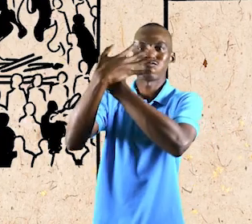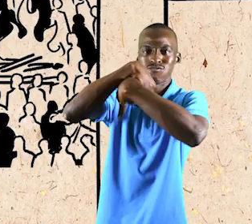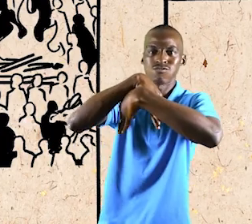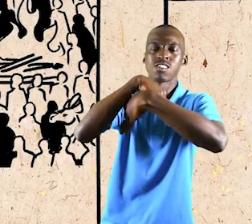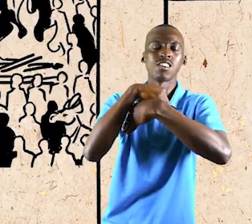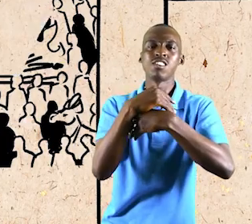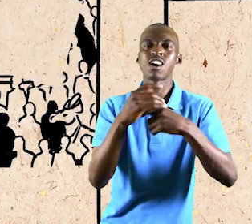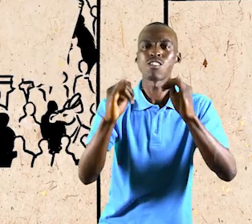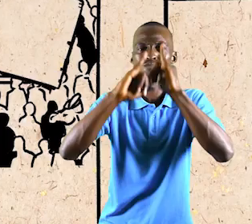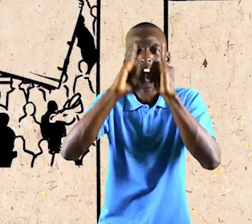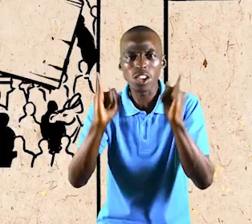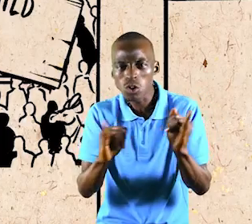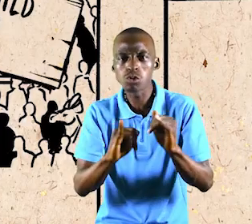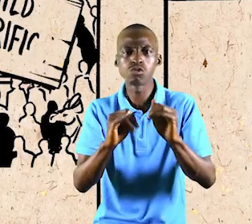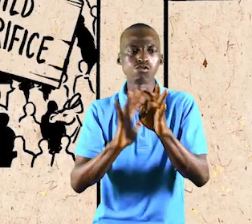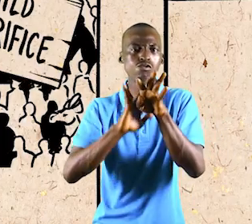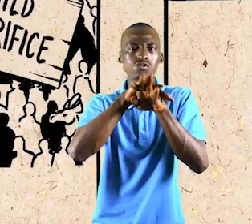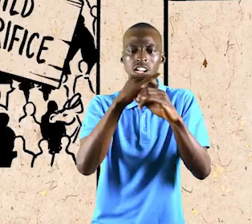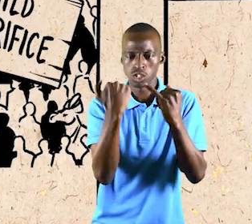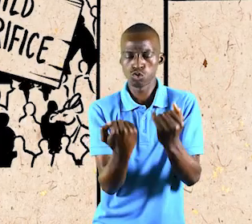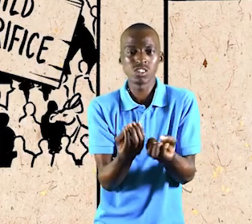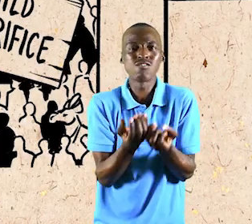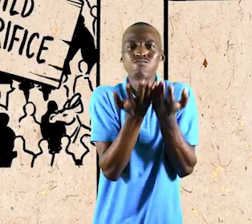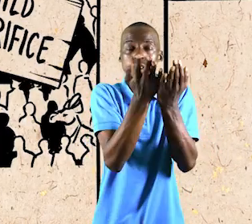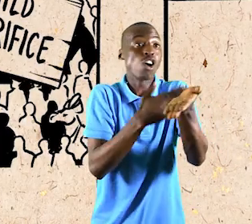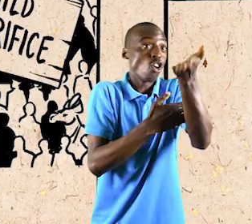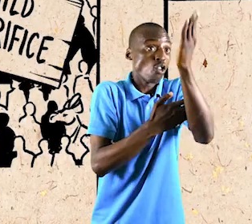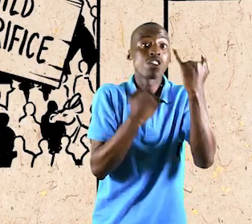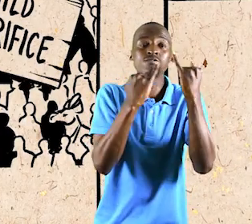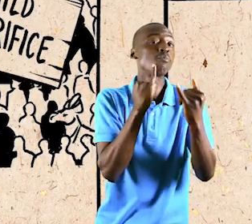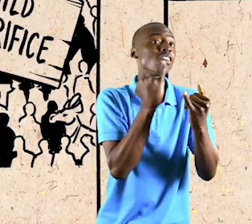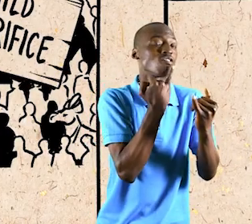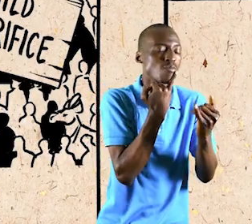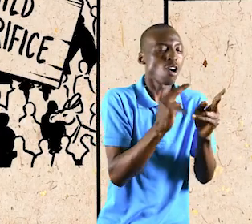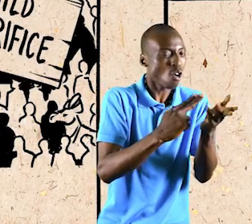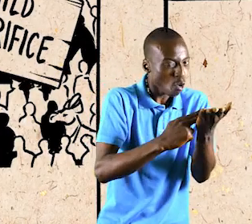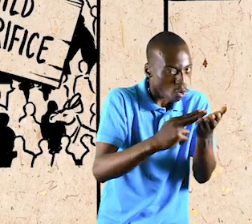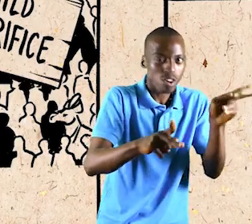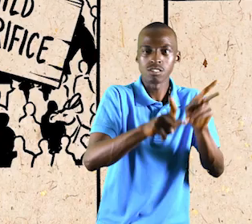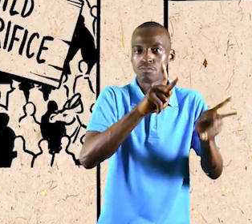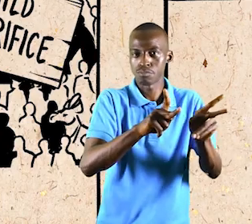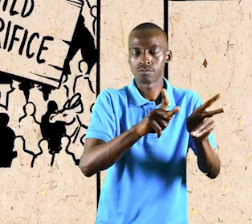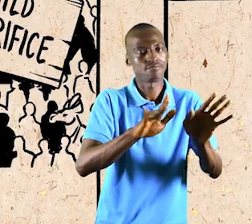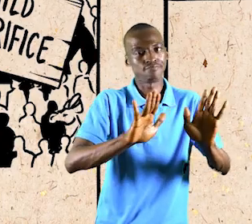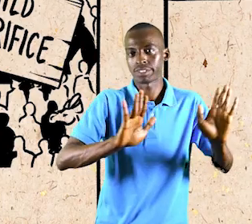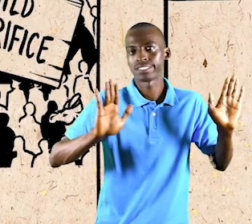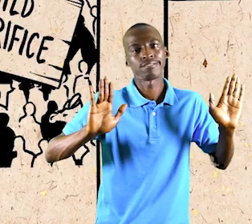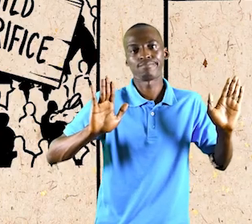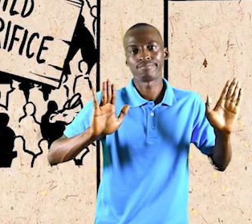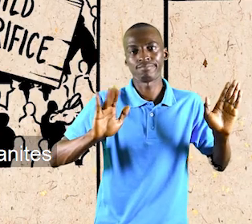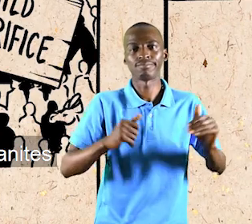way of worshiping the gods through child sacrifice. God had called Israel to be a holy people, and that does